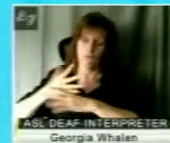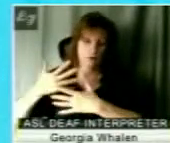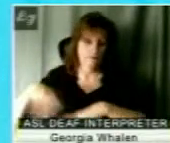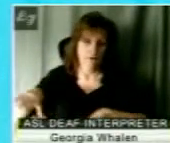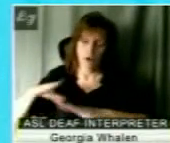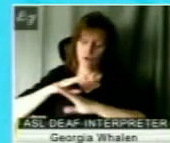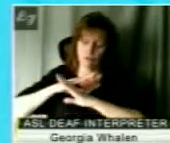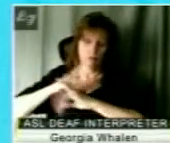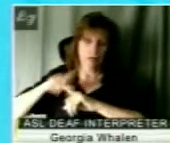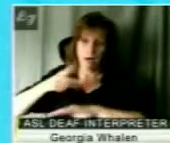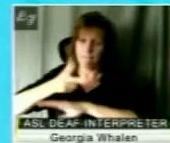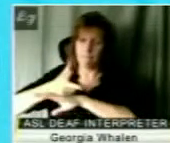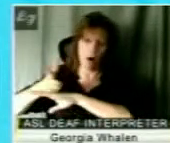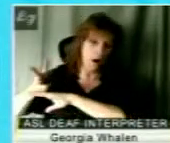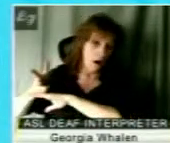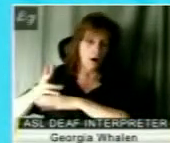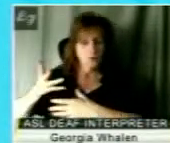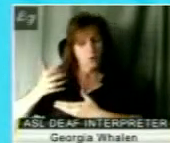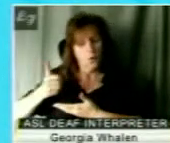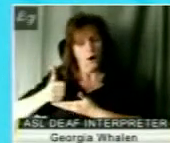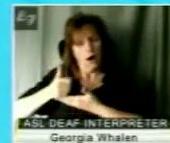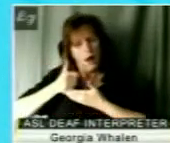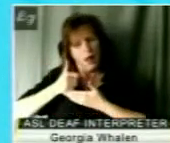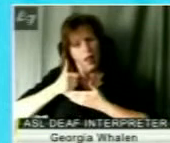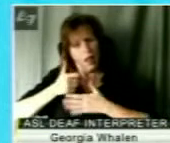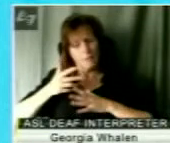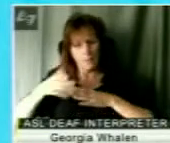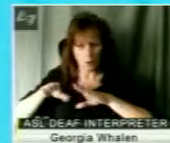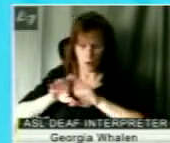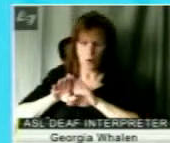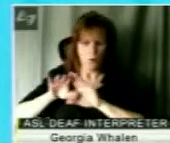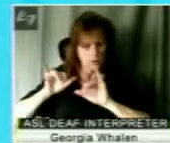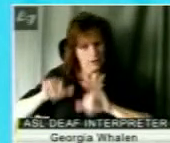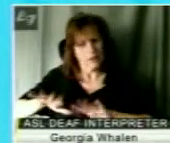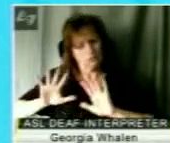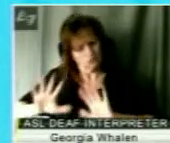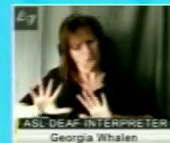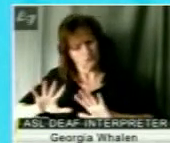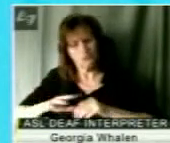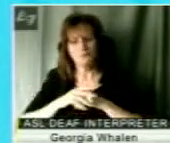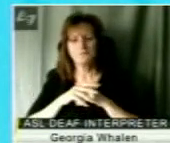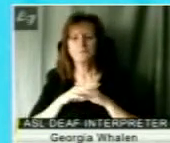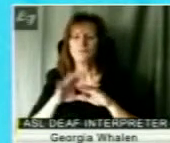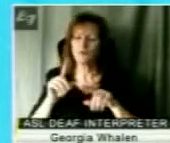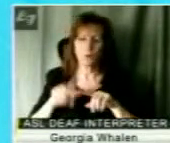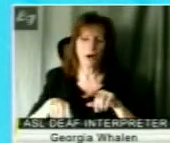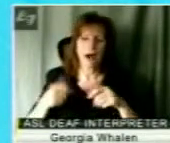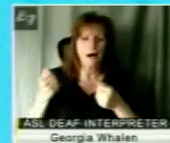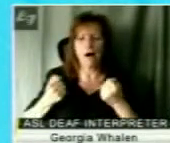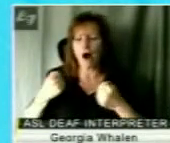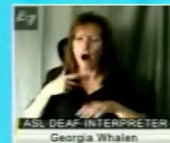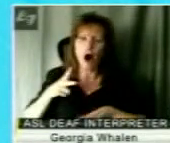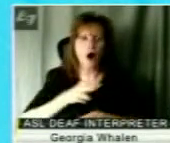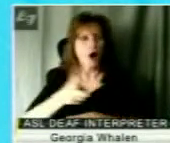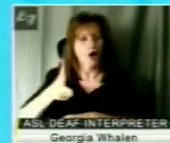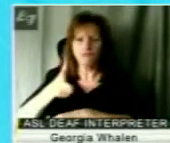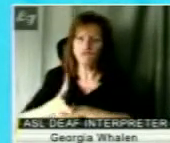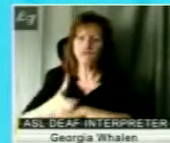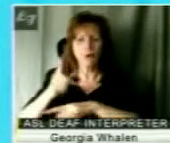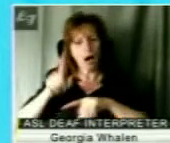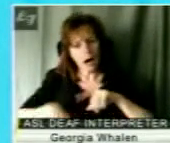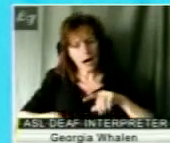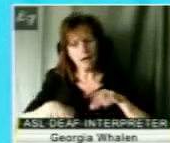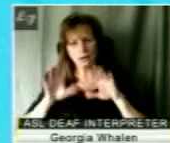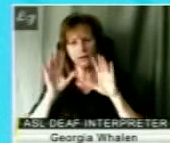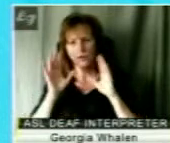That helped, I think, Johnson to park. We closed that parking lot, which meant that no one can go and use the park, which is open, but it also meant that kind of curtails